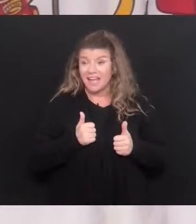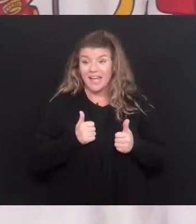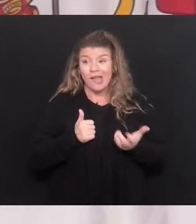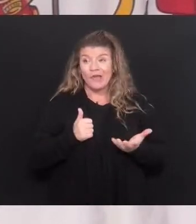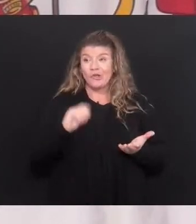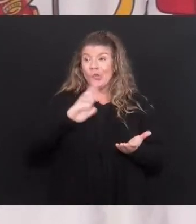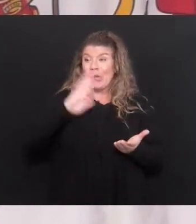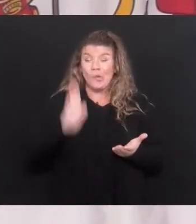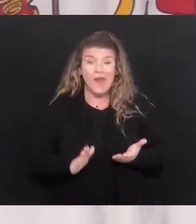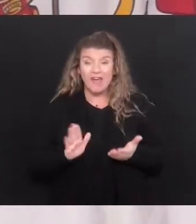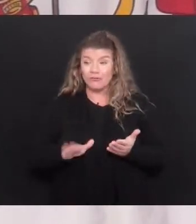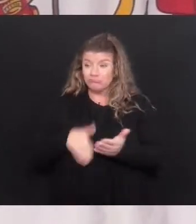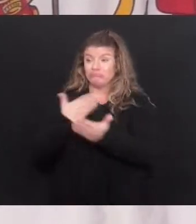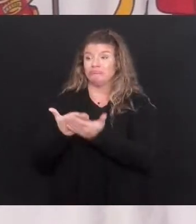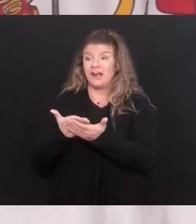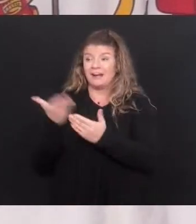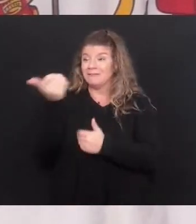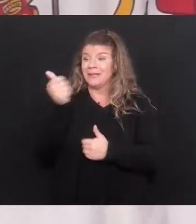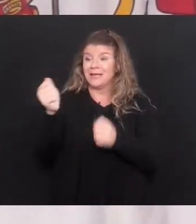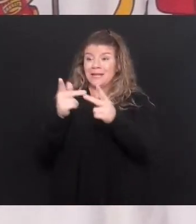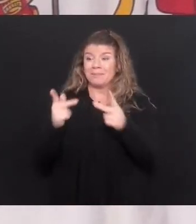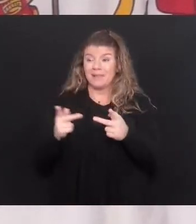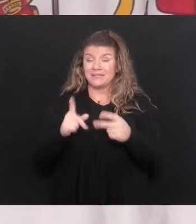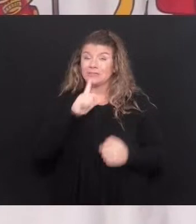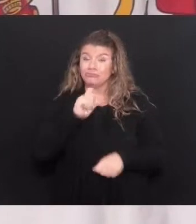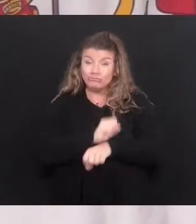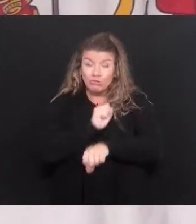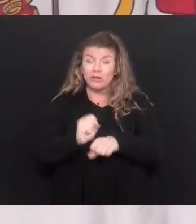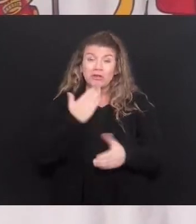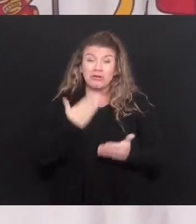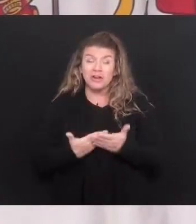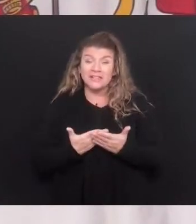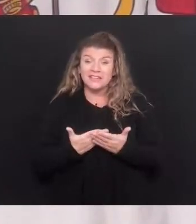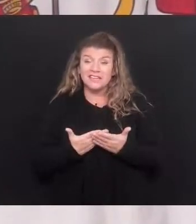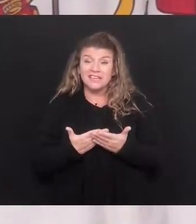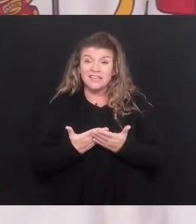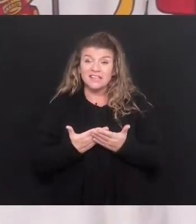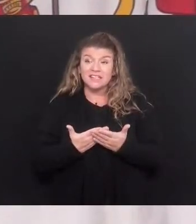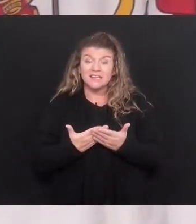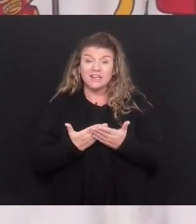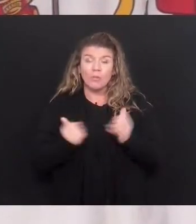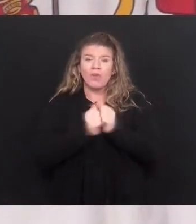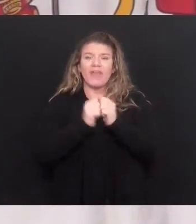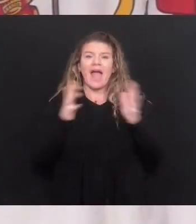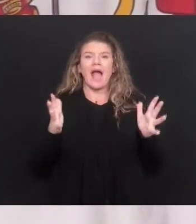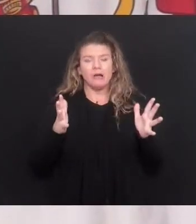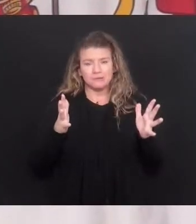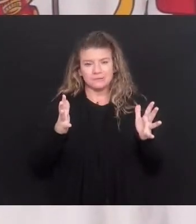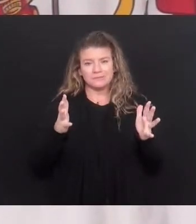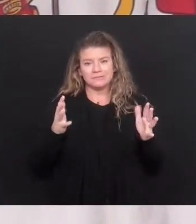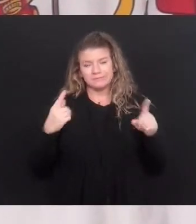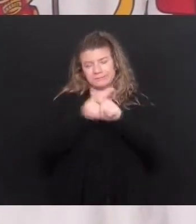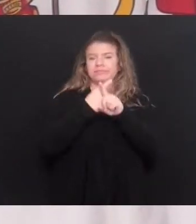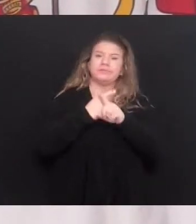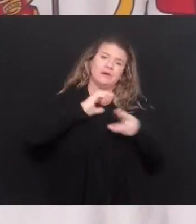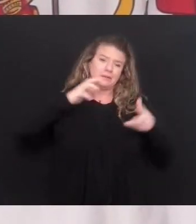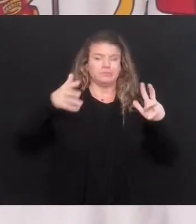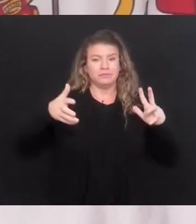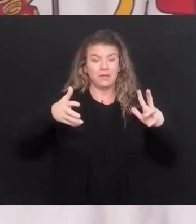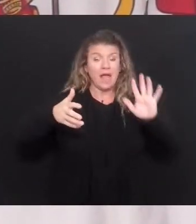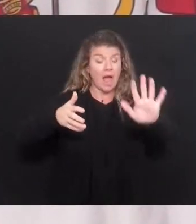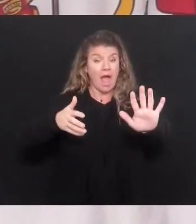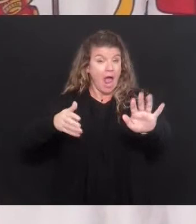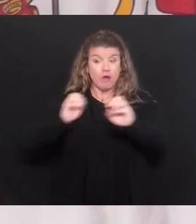get to anywhere that's really, really good unless you take some cannonballs. Now, there's no excuse, in my opinion,